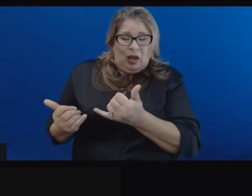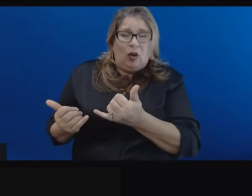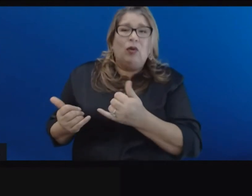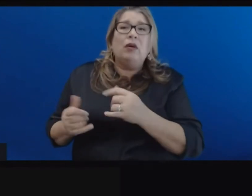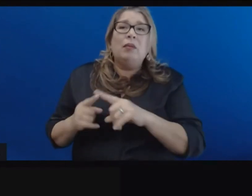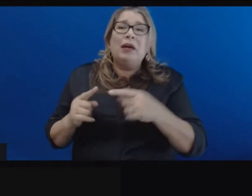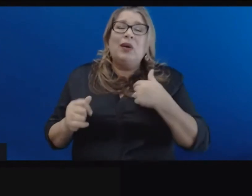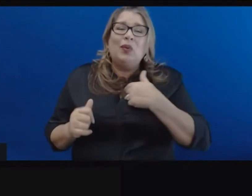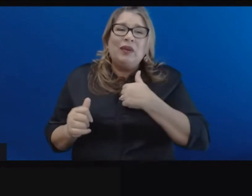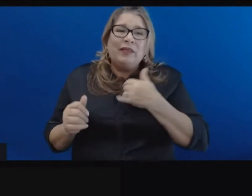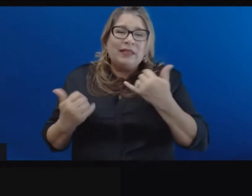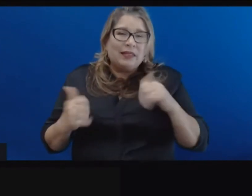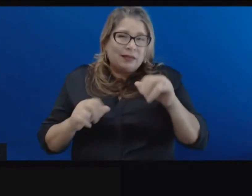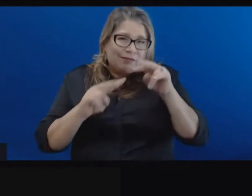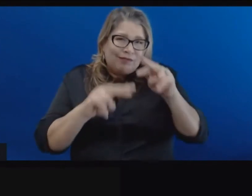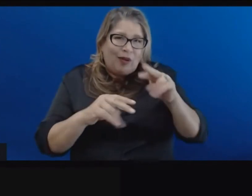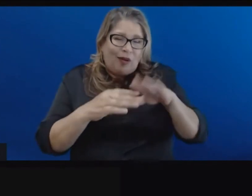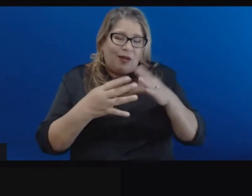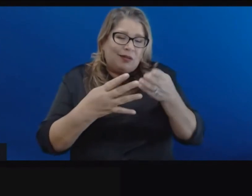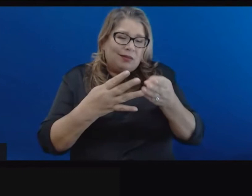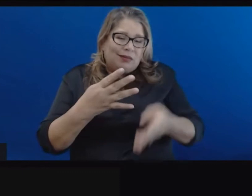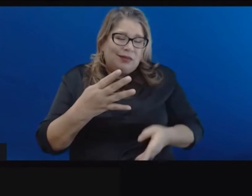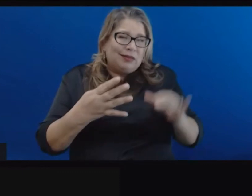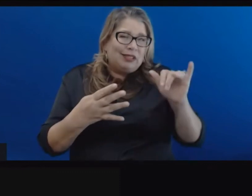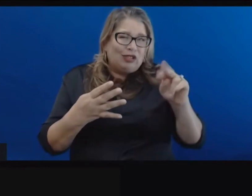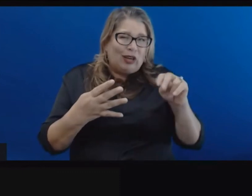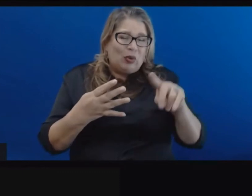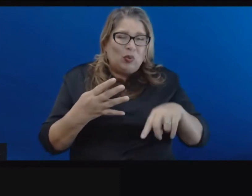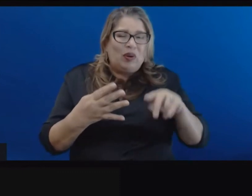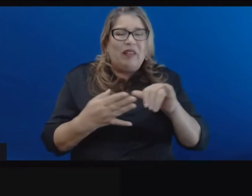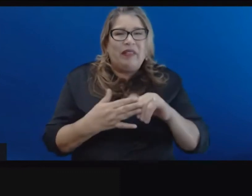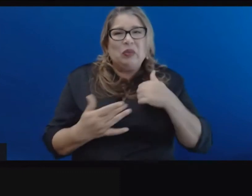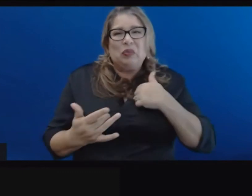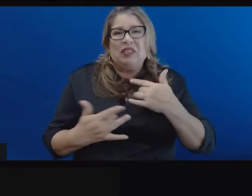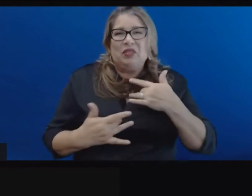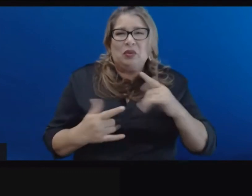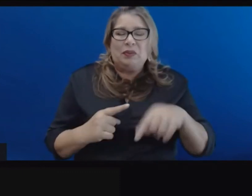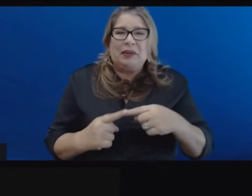second half of January that was pretty concerning.